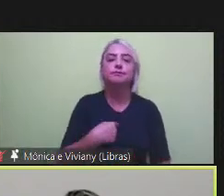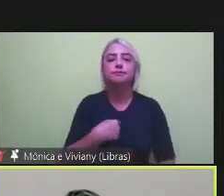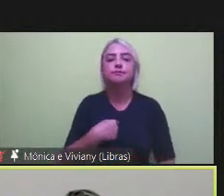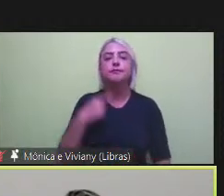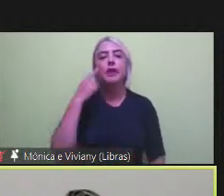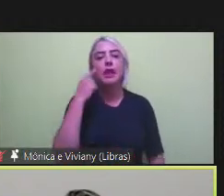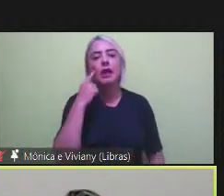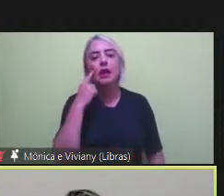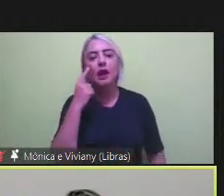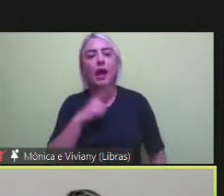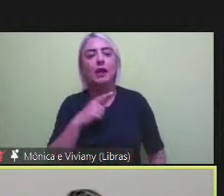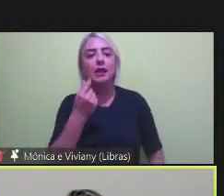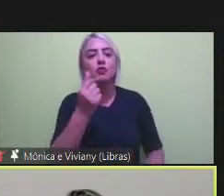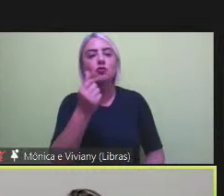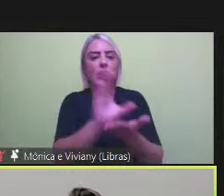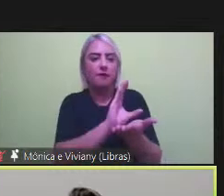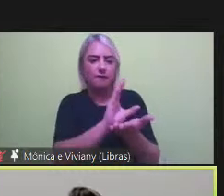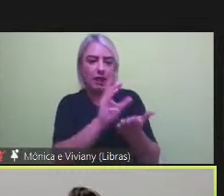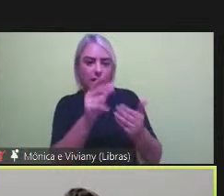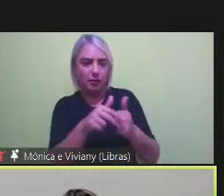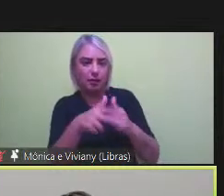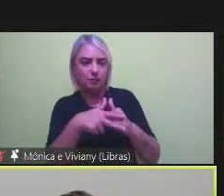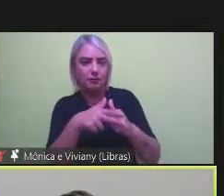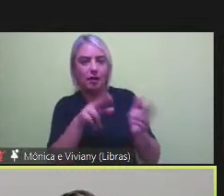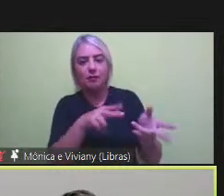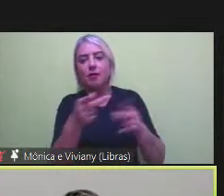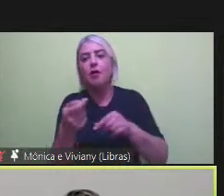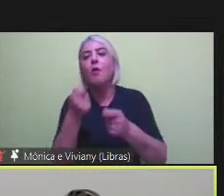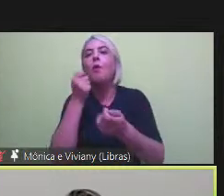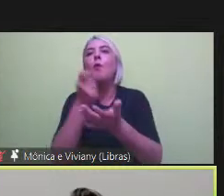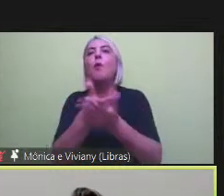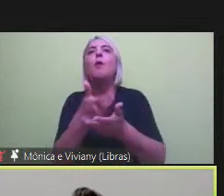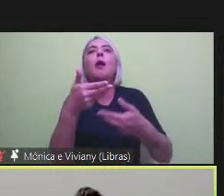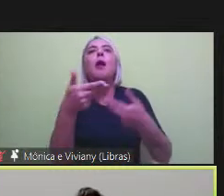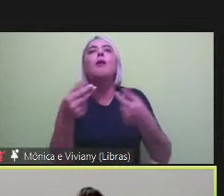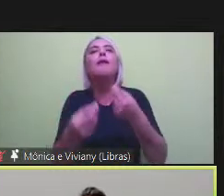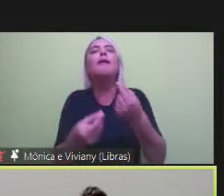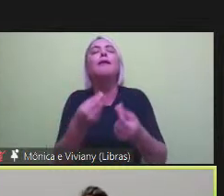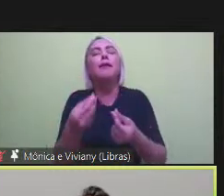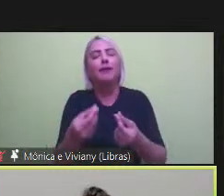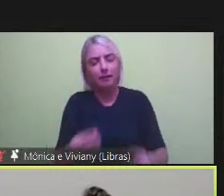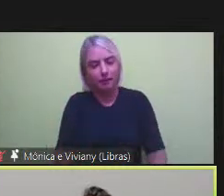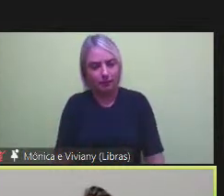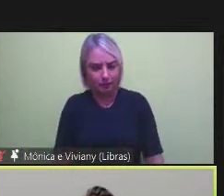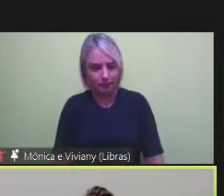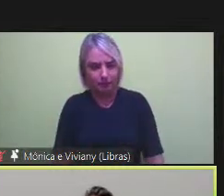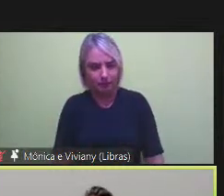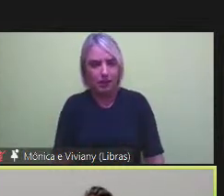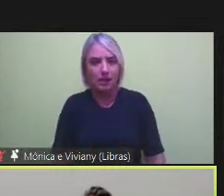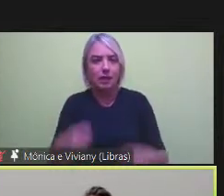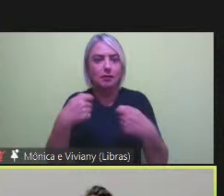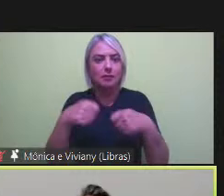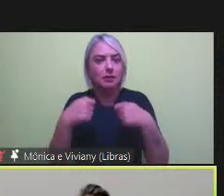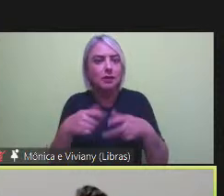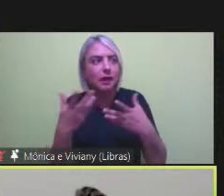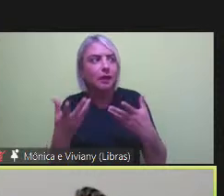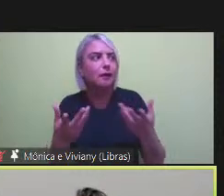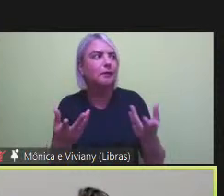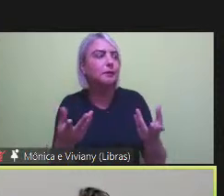we think, no, we have the money, now let's buy. But what do we actually need to buy? We